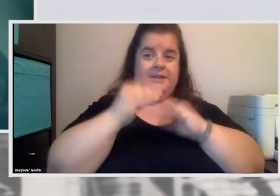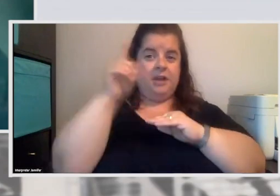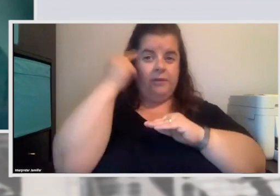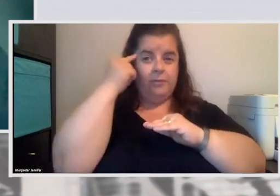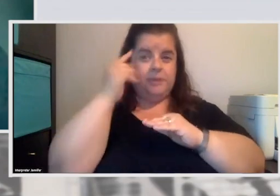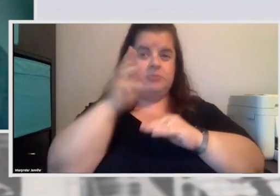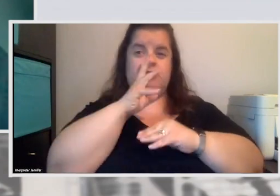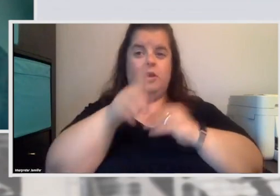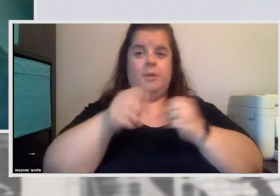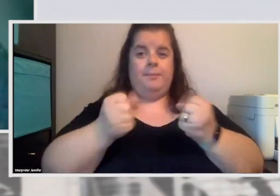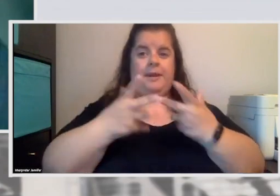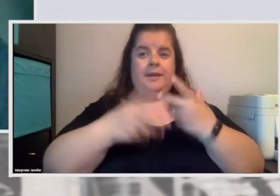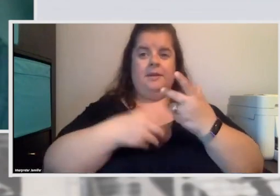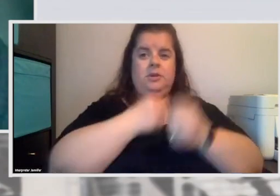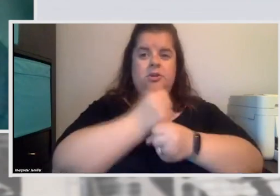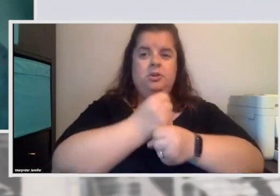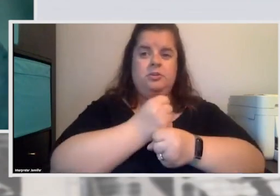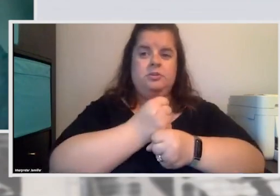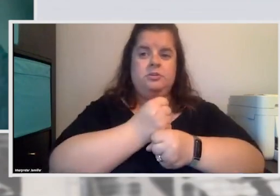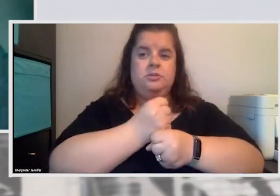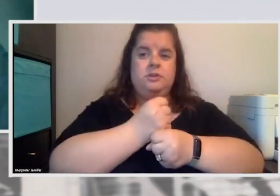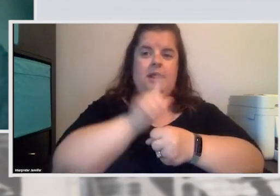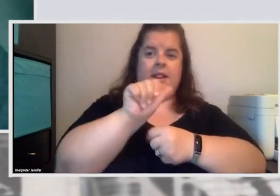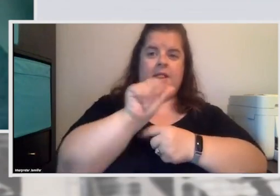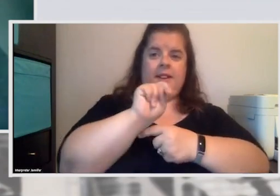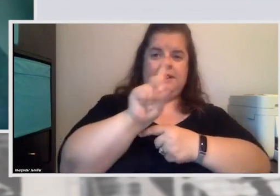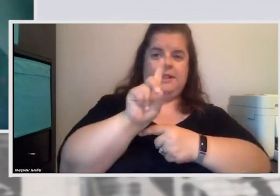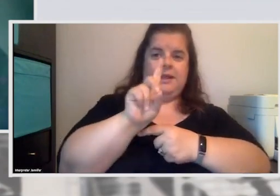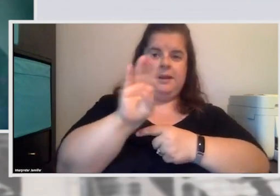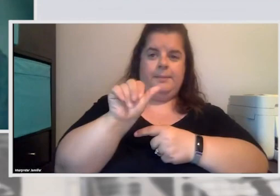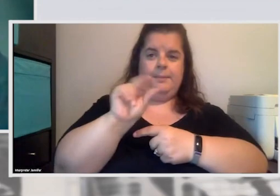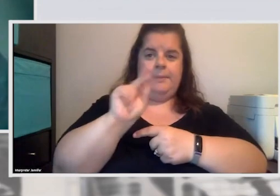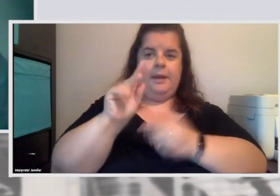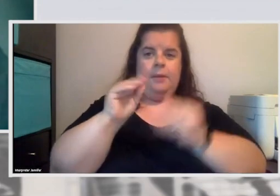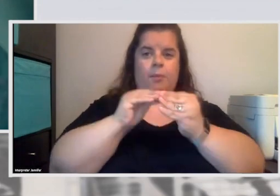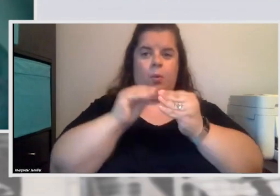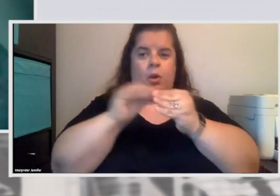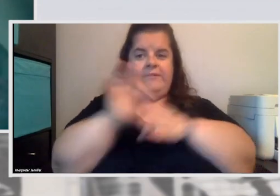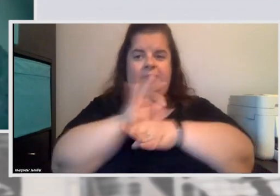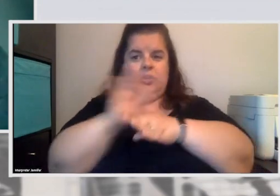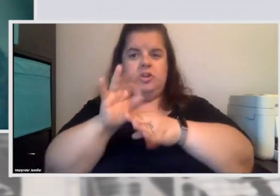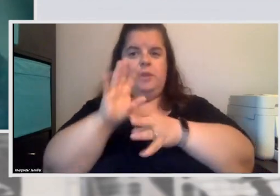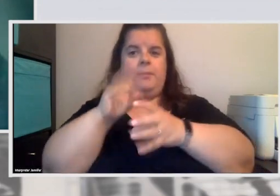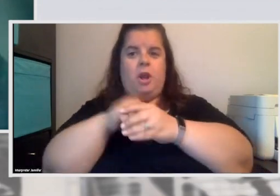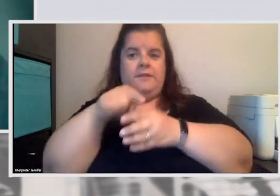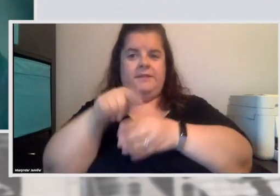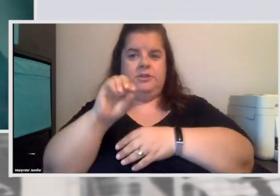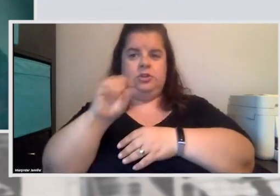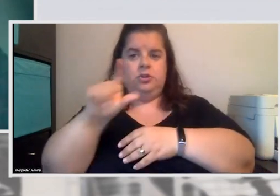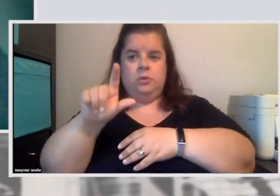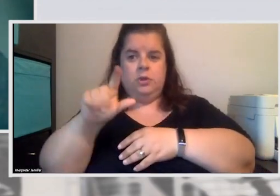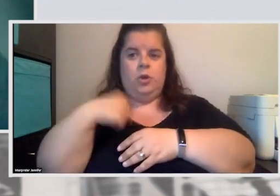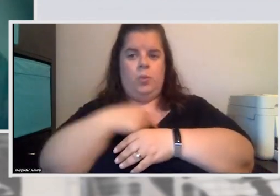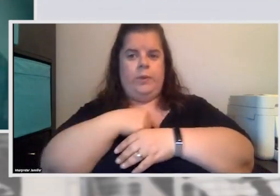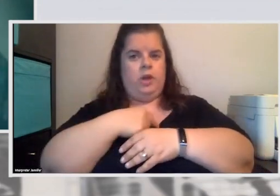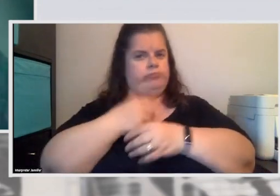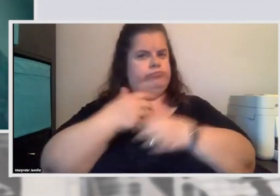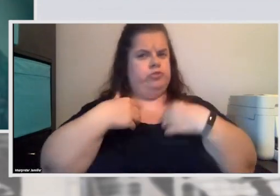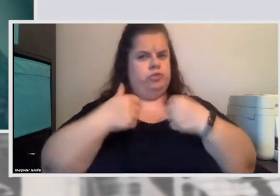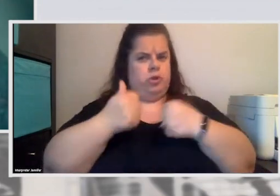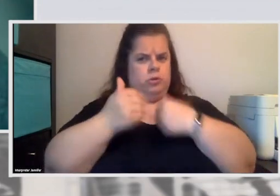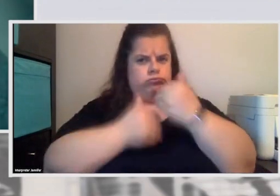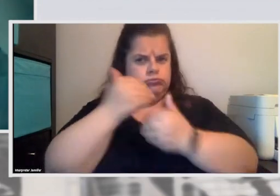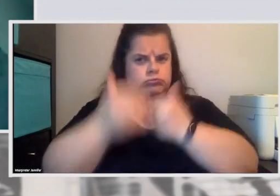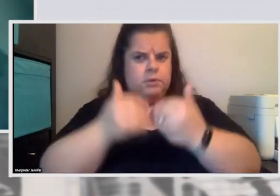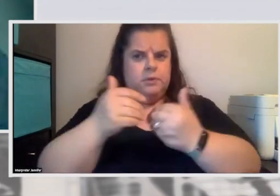about making our land bank a functional part of this toolkit, and we are taking aggressive steps forward on that this